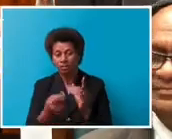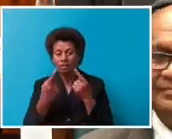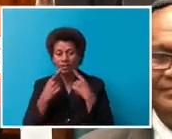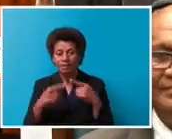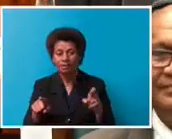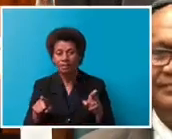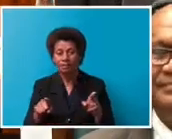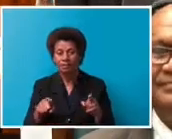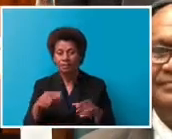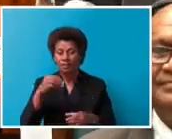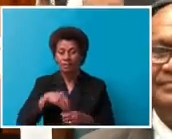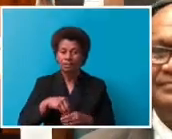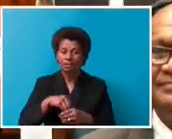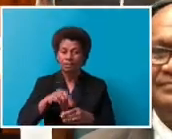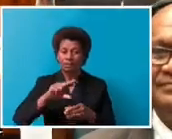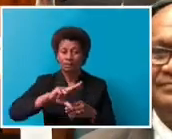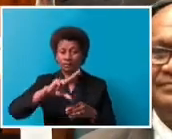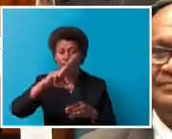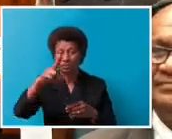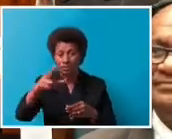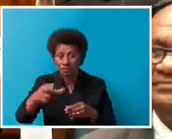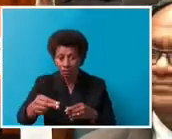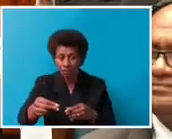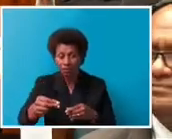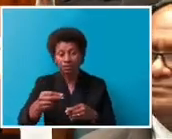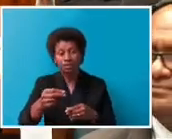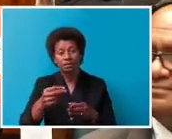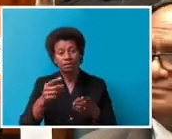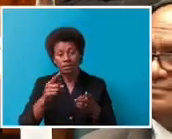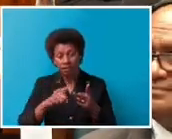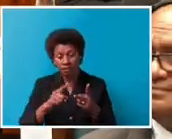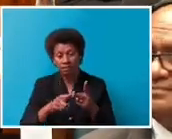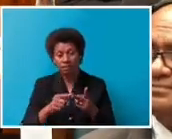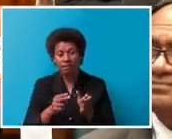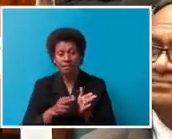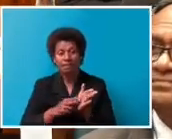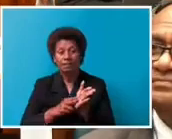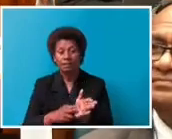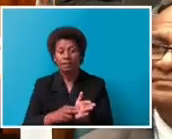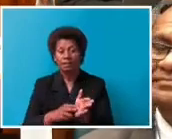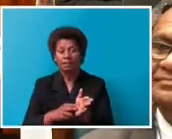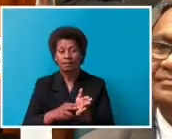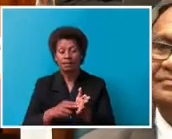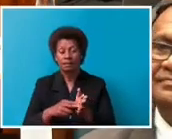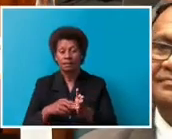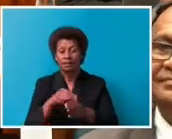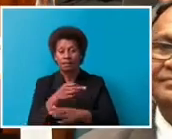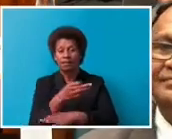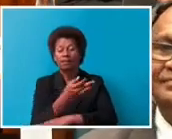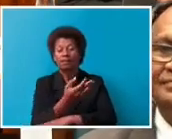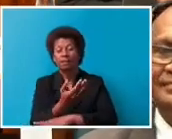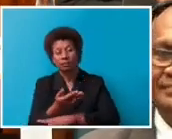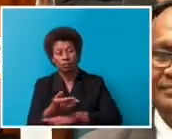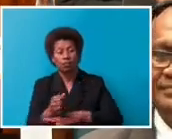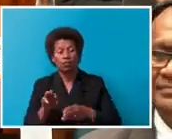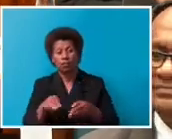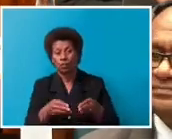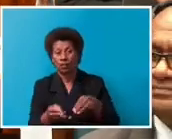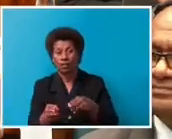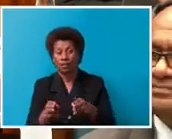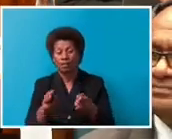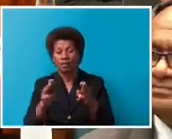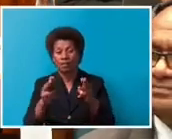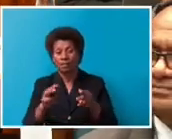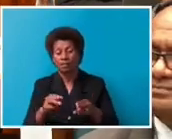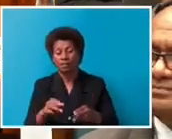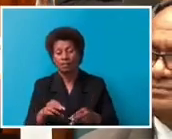which includes bridges, which includes the Nandi River flood alleviation project, and many others that we will